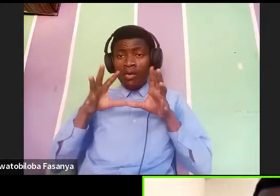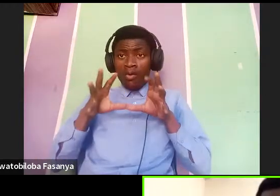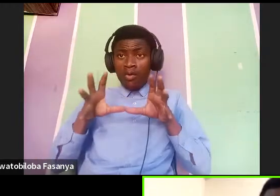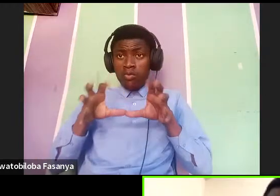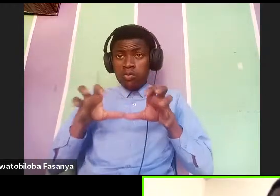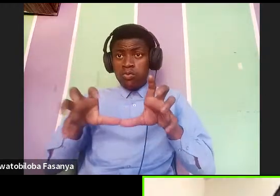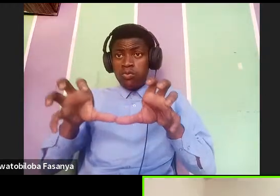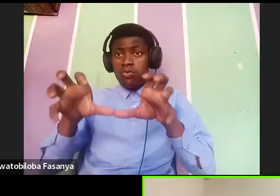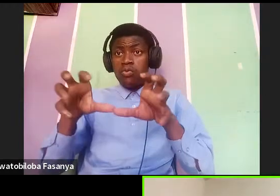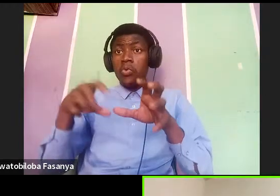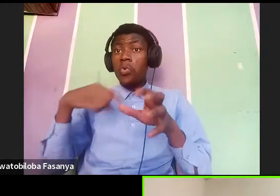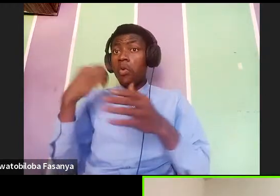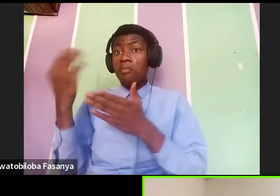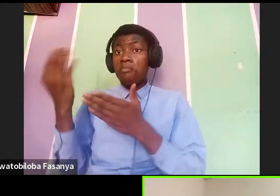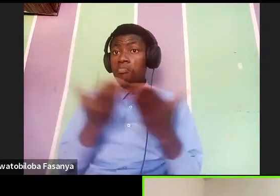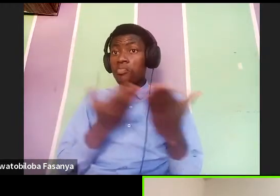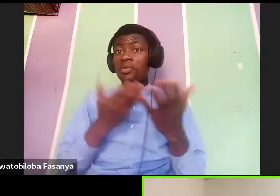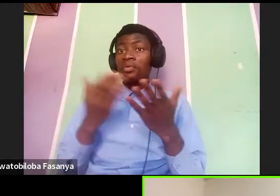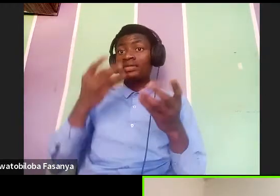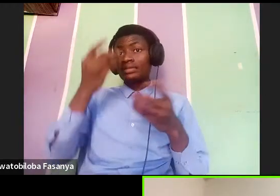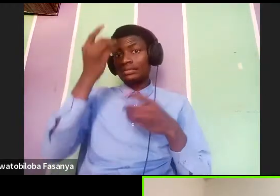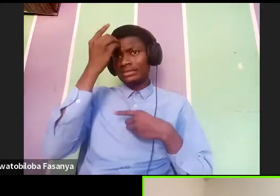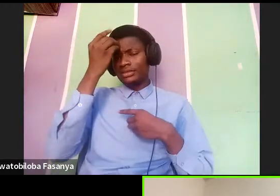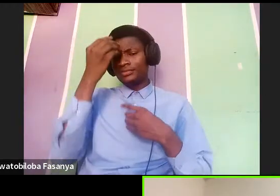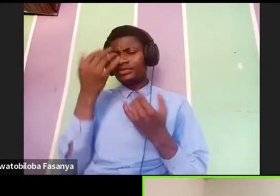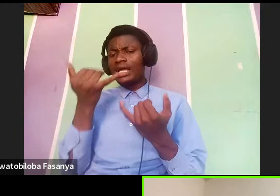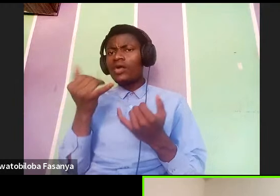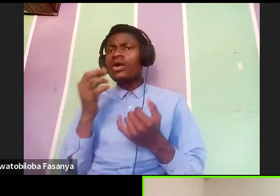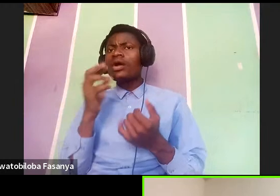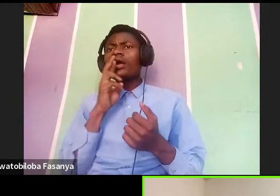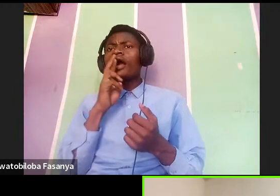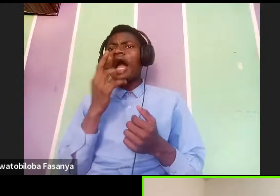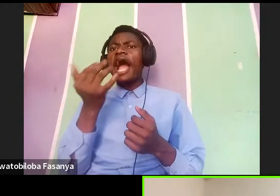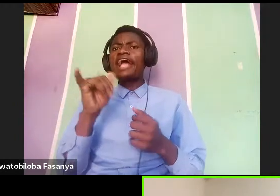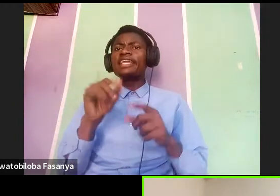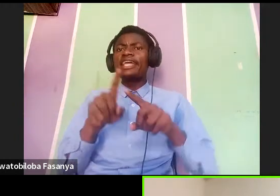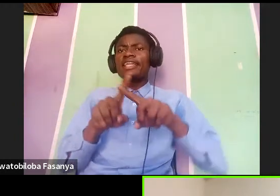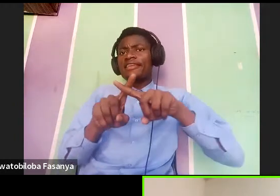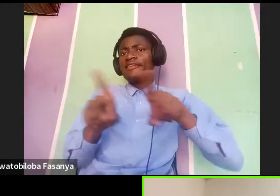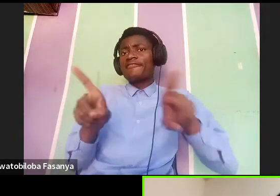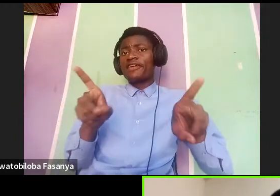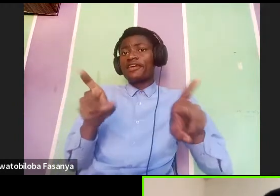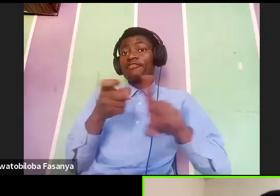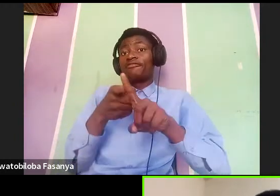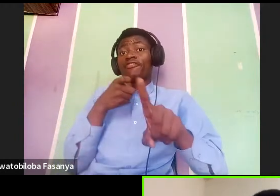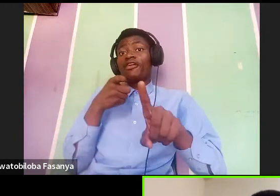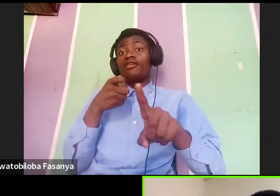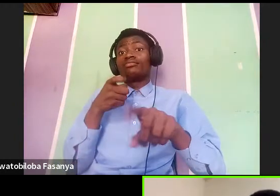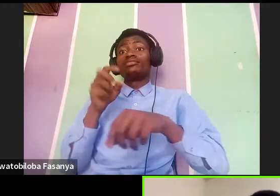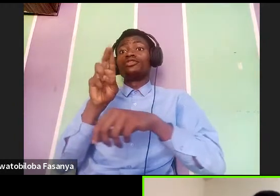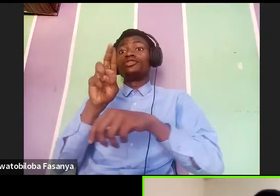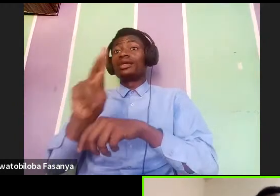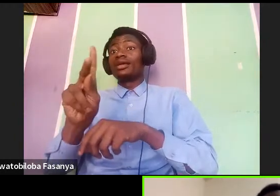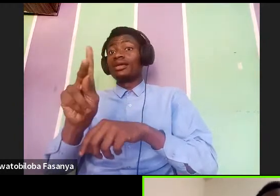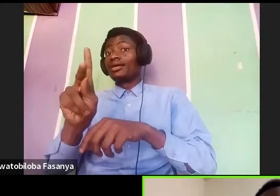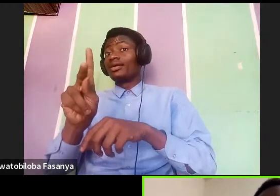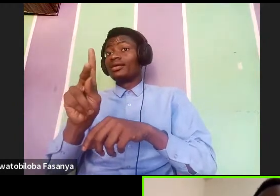Nigeria, are they different from the ones causing the diseases here in the